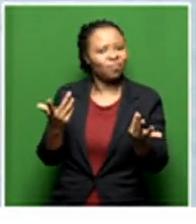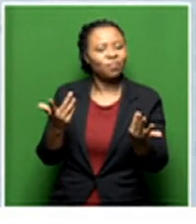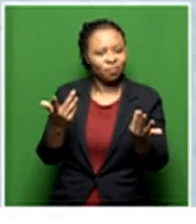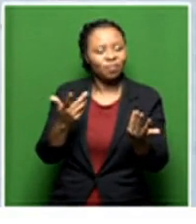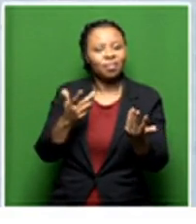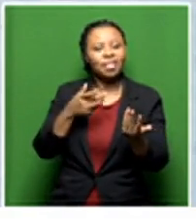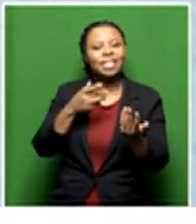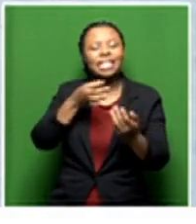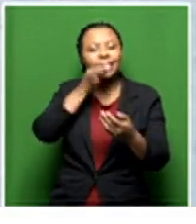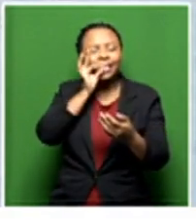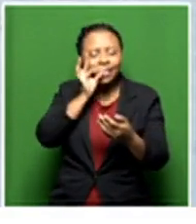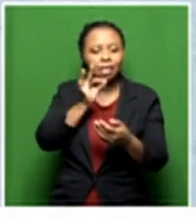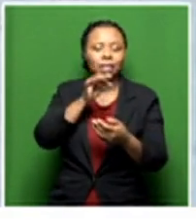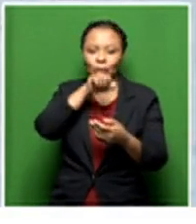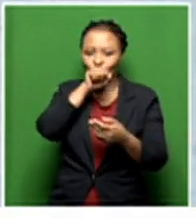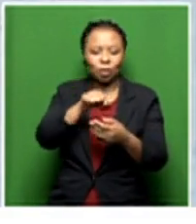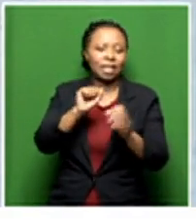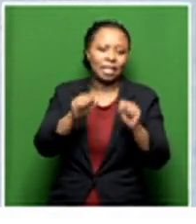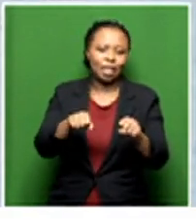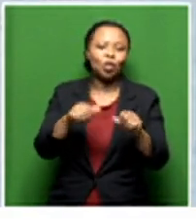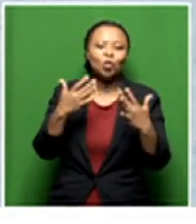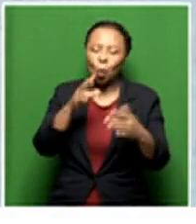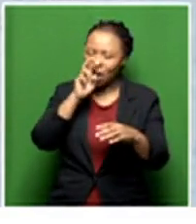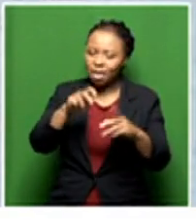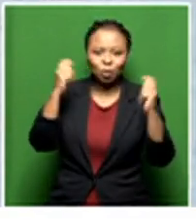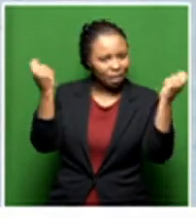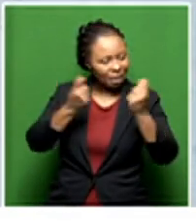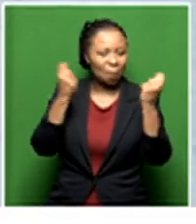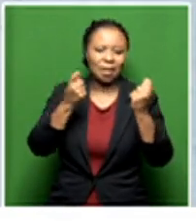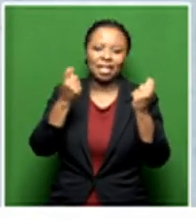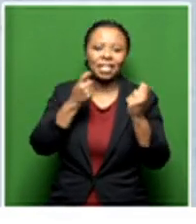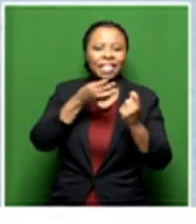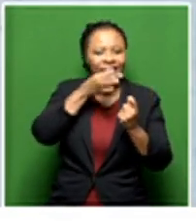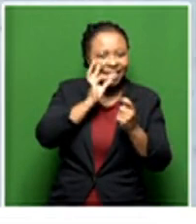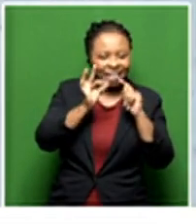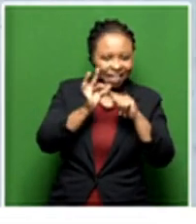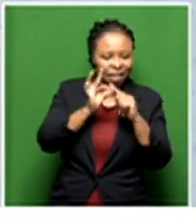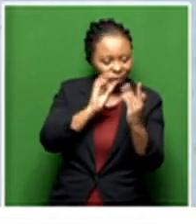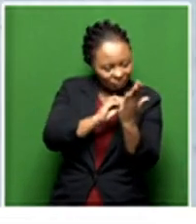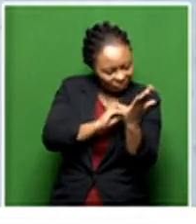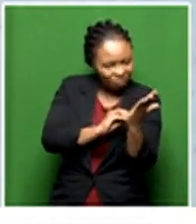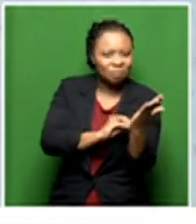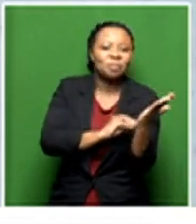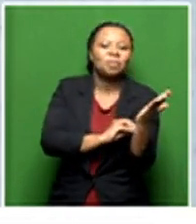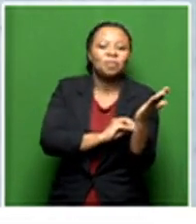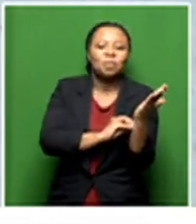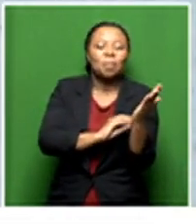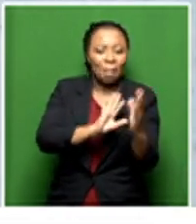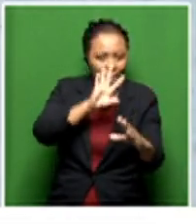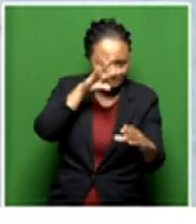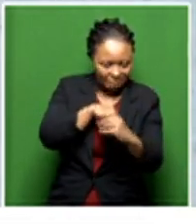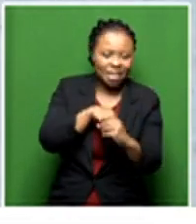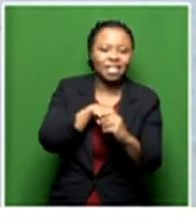be tea drinkers. And we need to celebrate our tea farms in Limpopo and make it part of